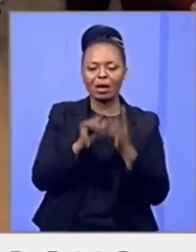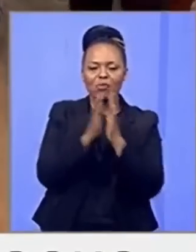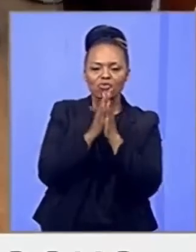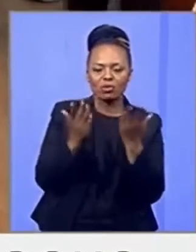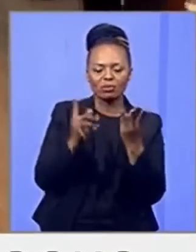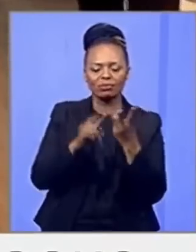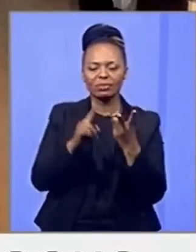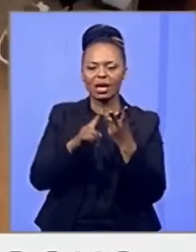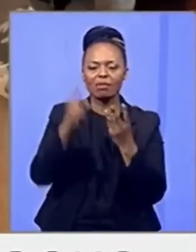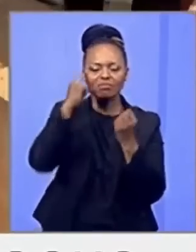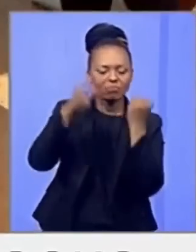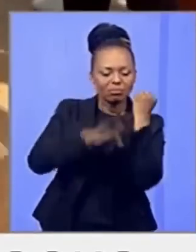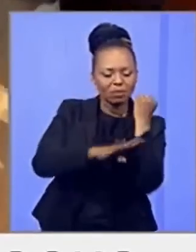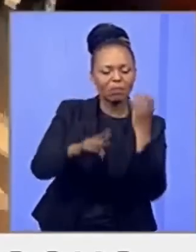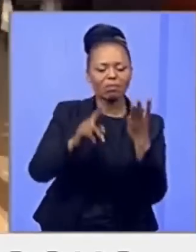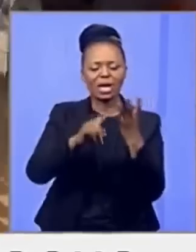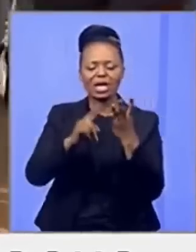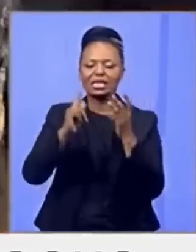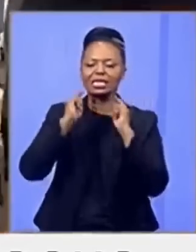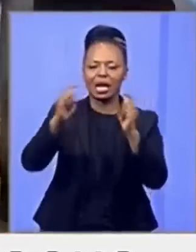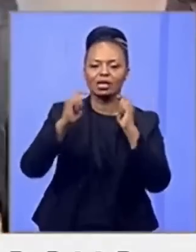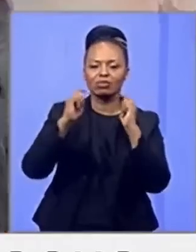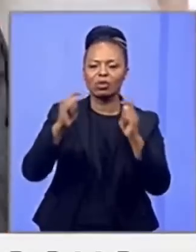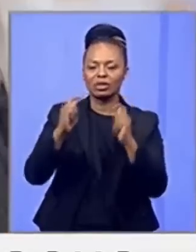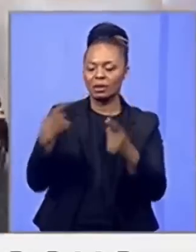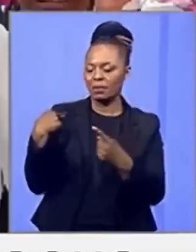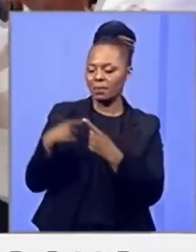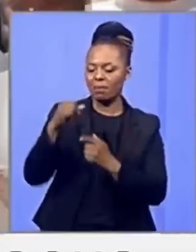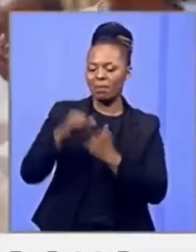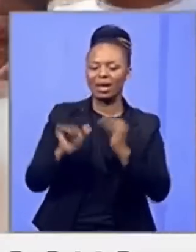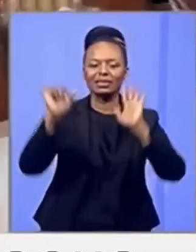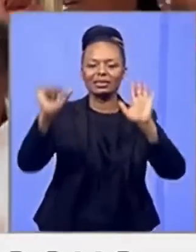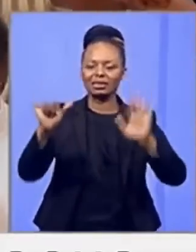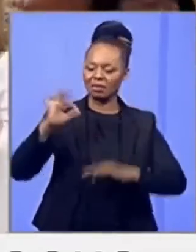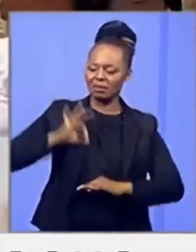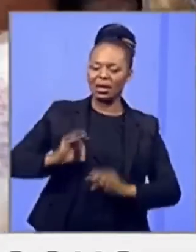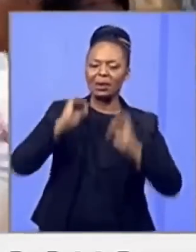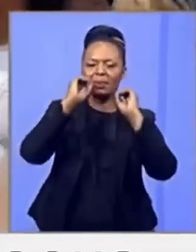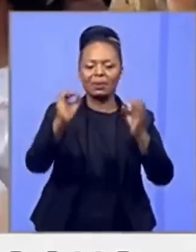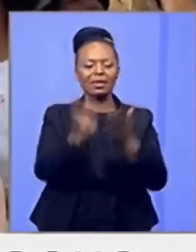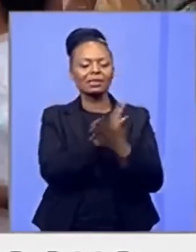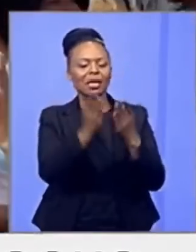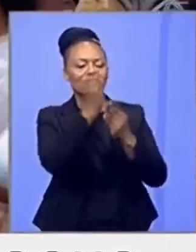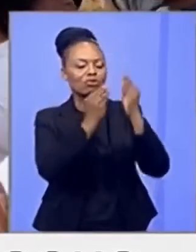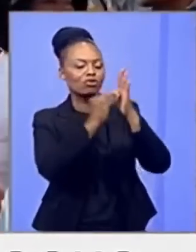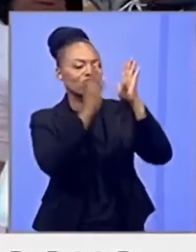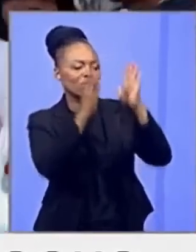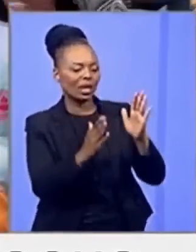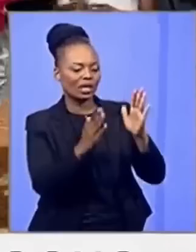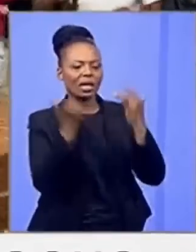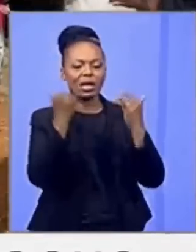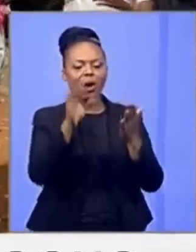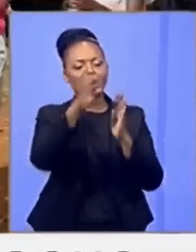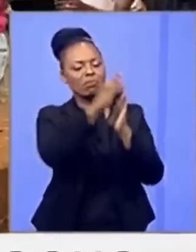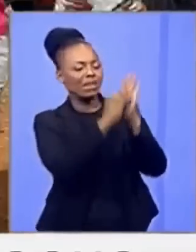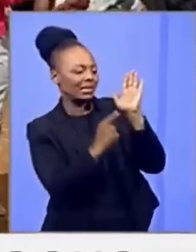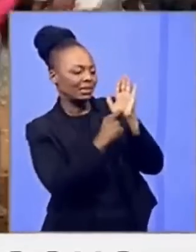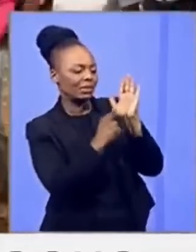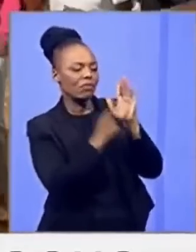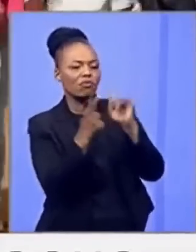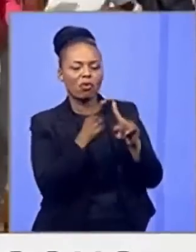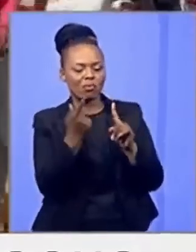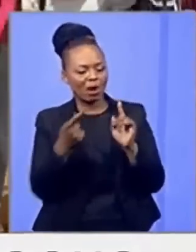go NSFAS mo kgweding tše tshela tša go feta. Ba re ba bangwe ba baithuti ba tlošitšwe lenaneong la bao ba holegago go tšwa go NSFAS. Ba lla